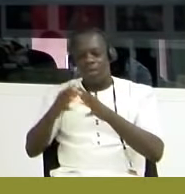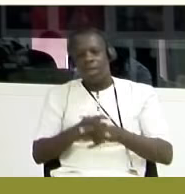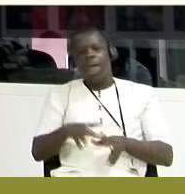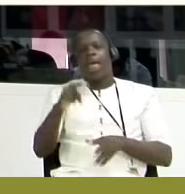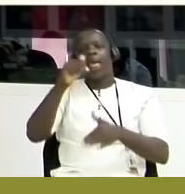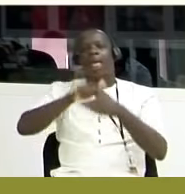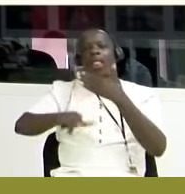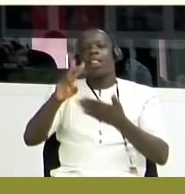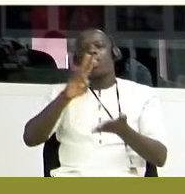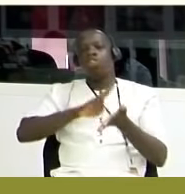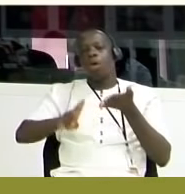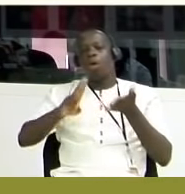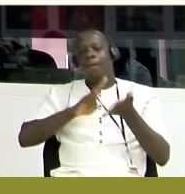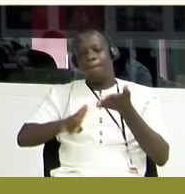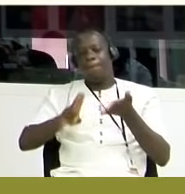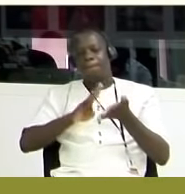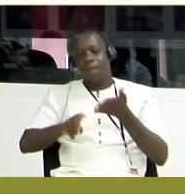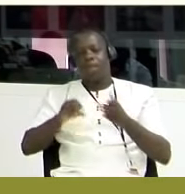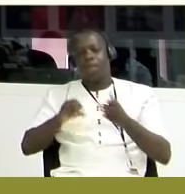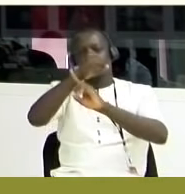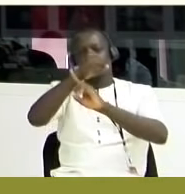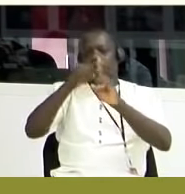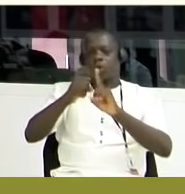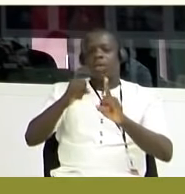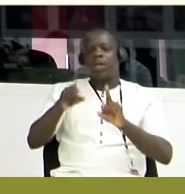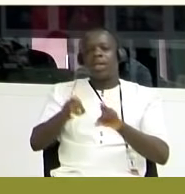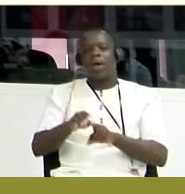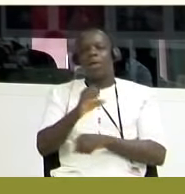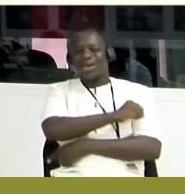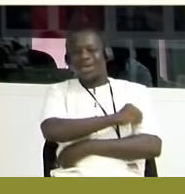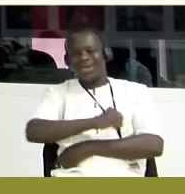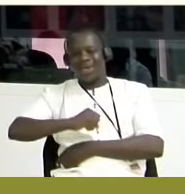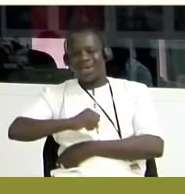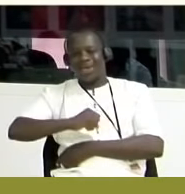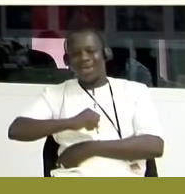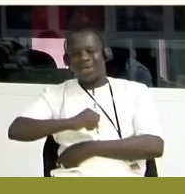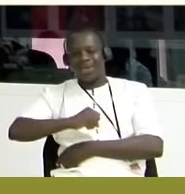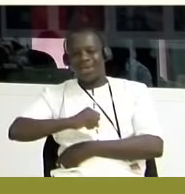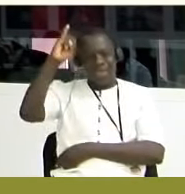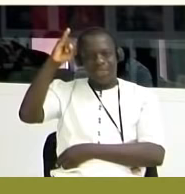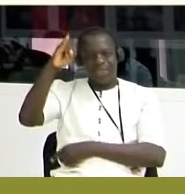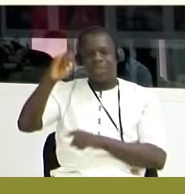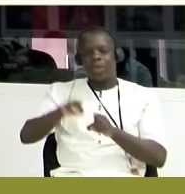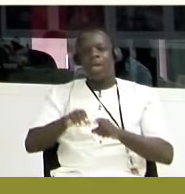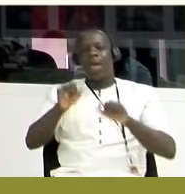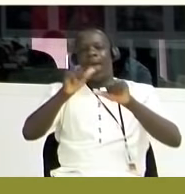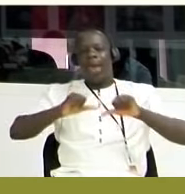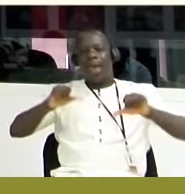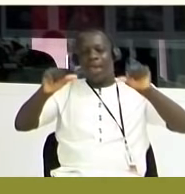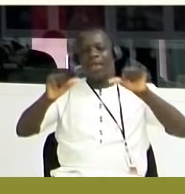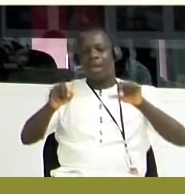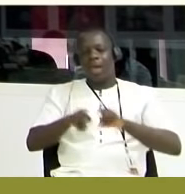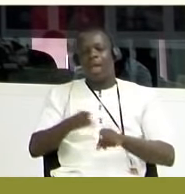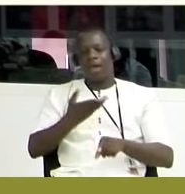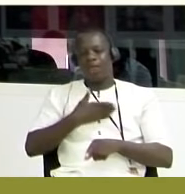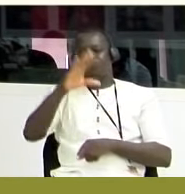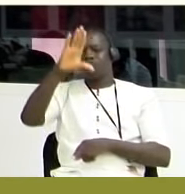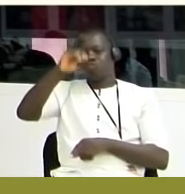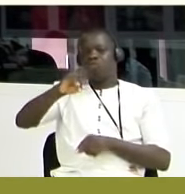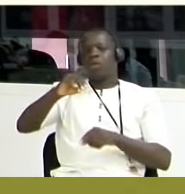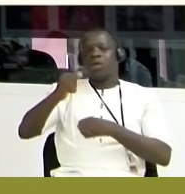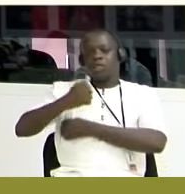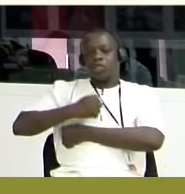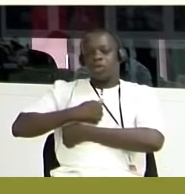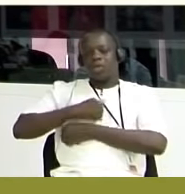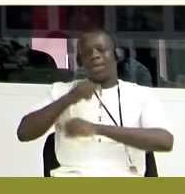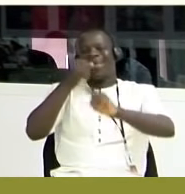unit, normally, they will do that security risk assessment and provide it to